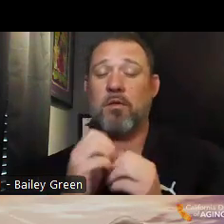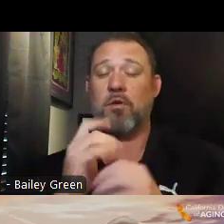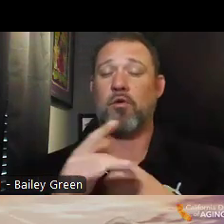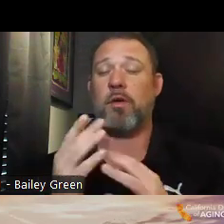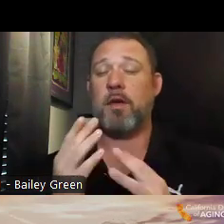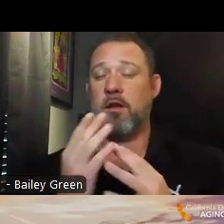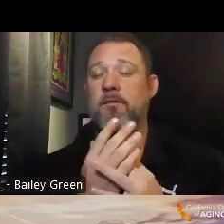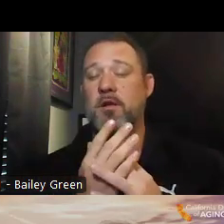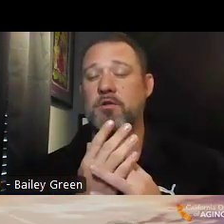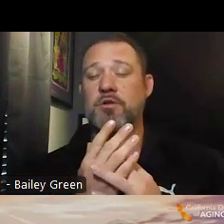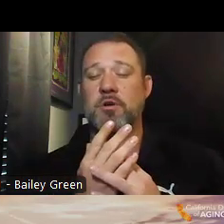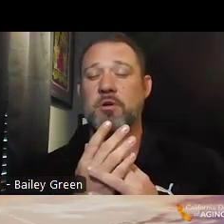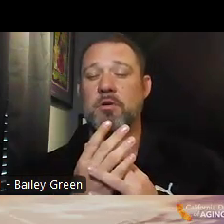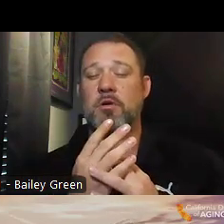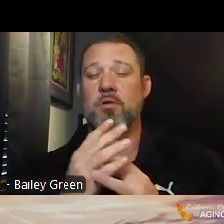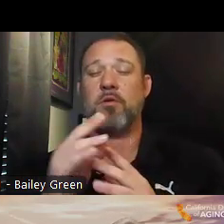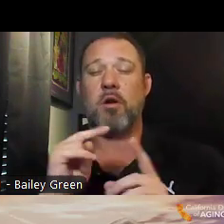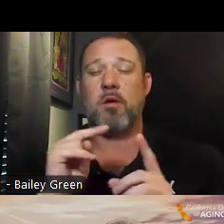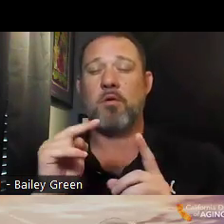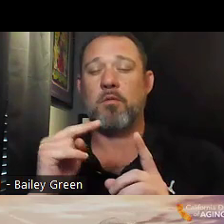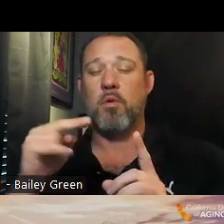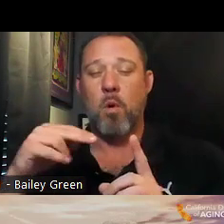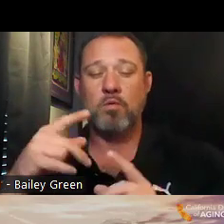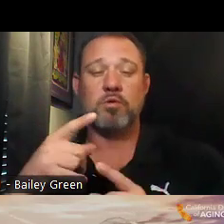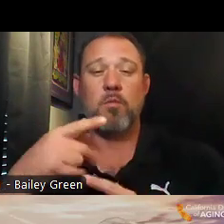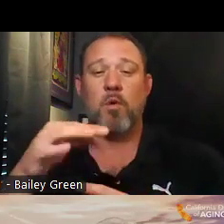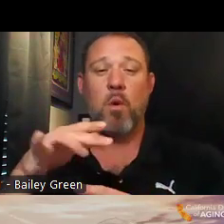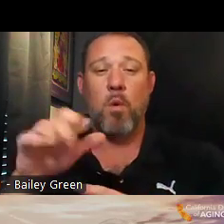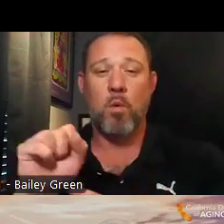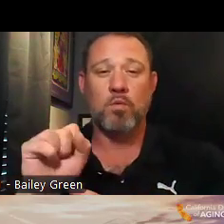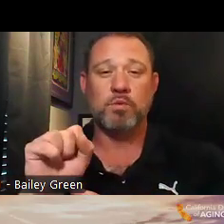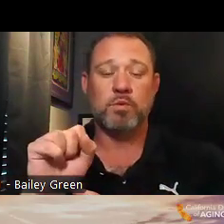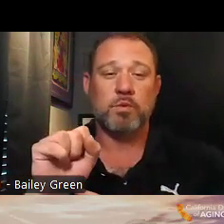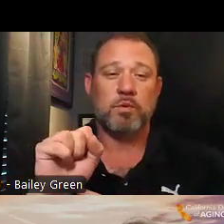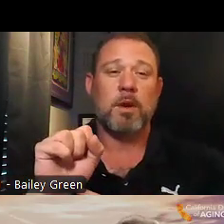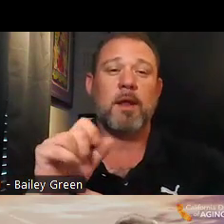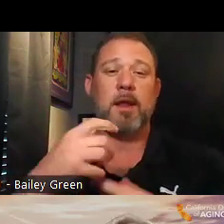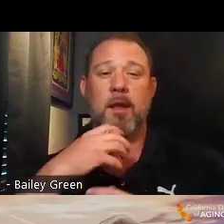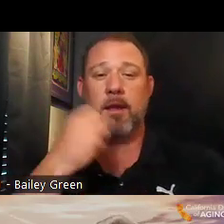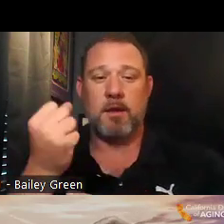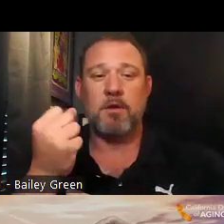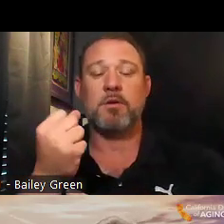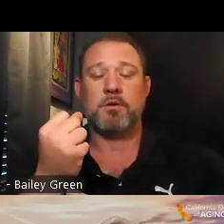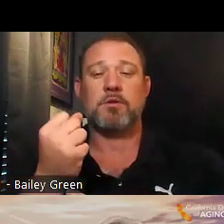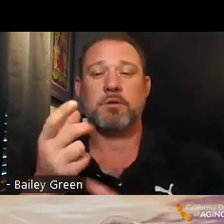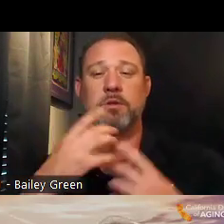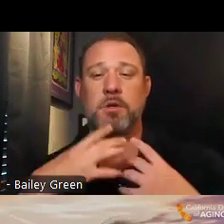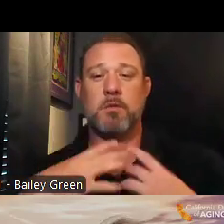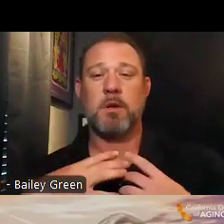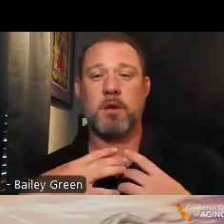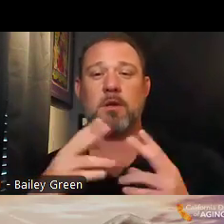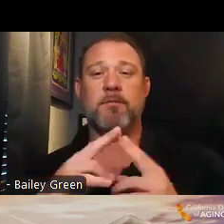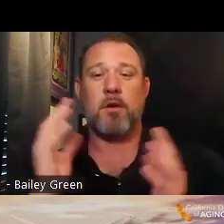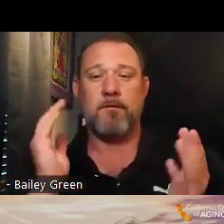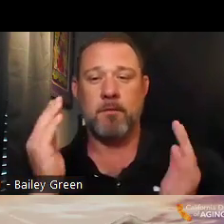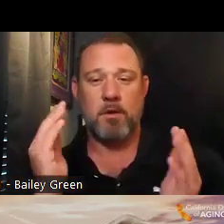programs may be like the PEARLS program or AgeWise. I know Stephanie, for example, who's on the committee, is very familiar